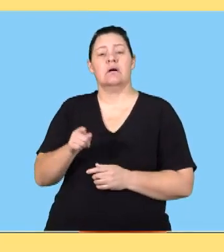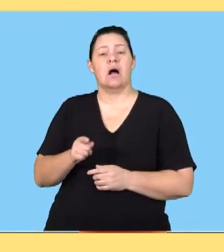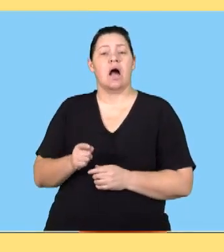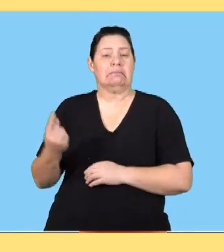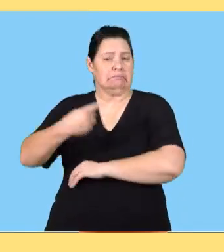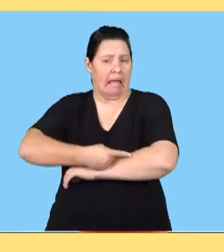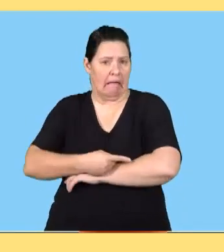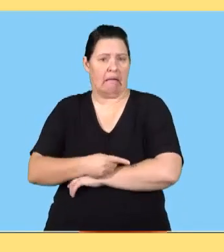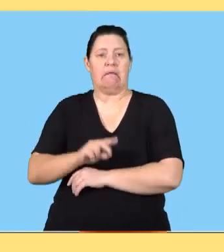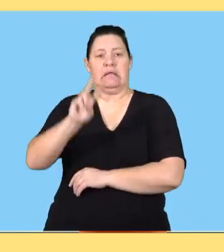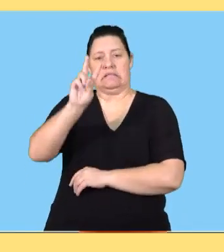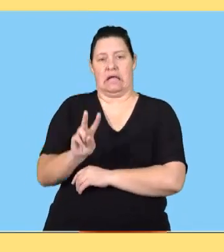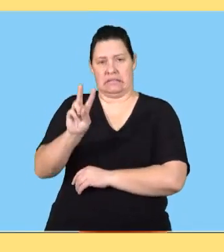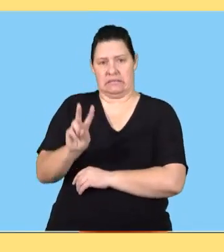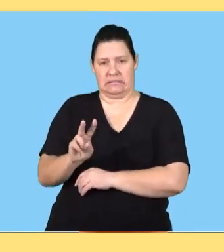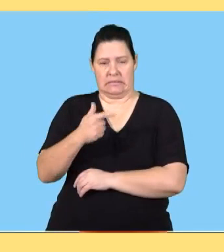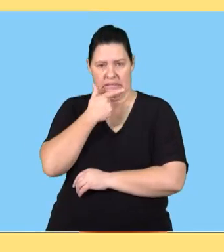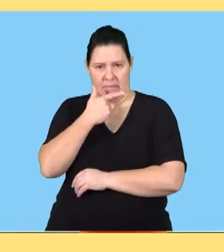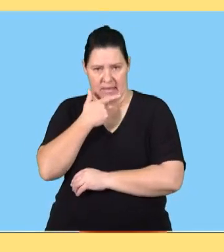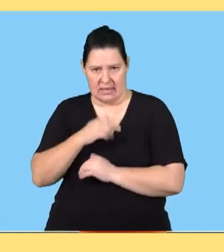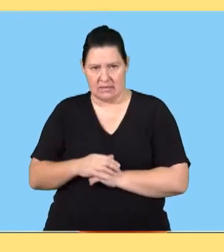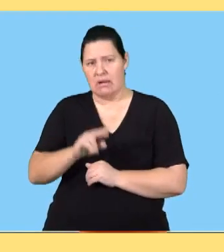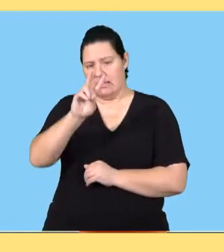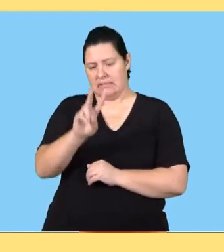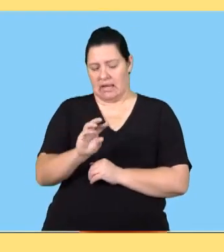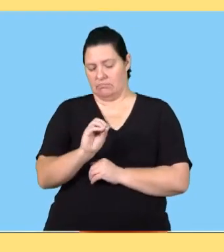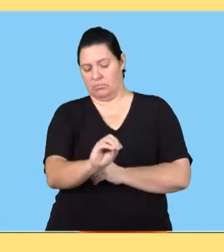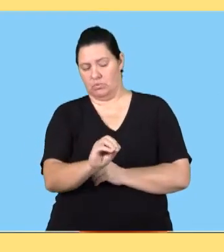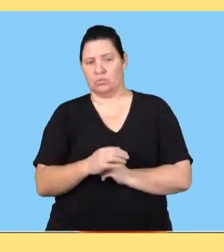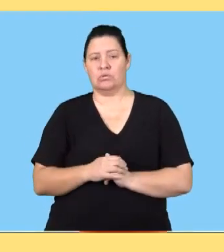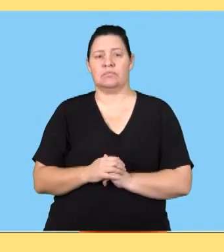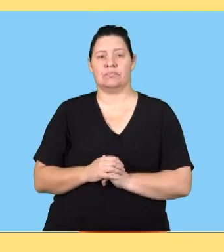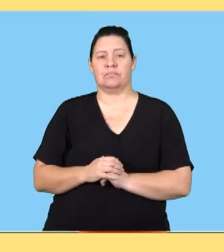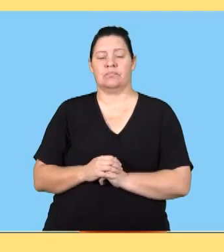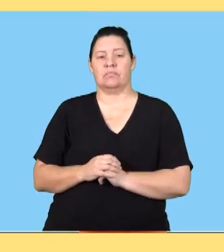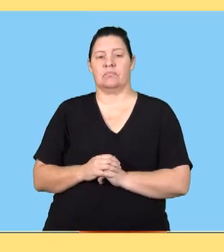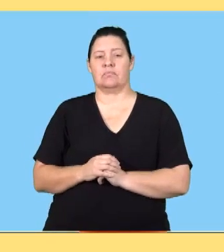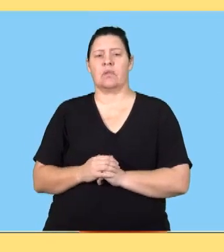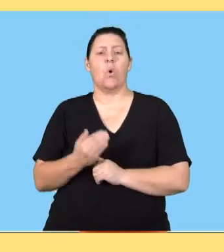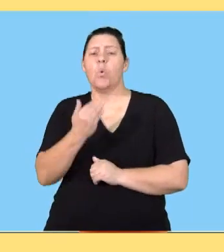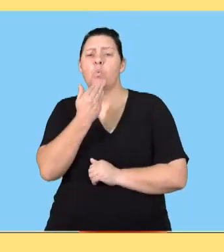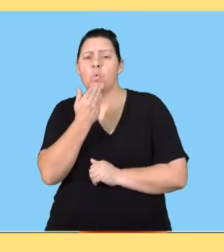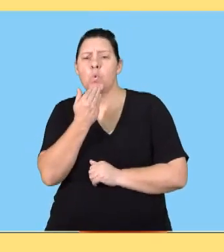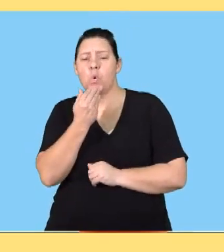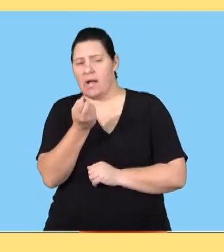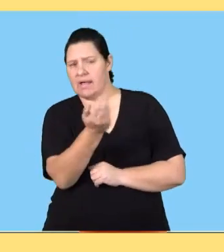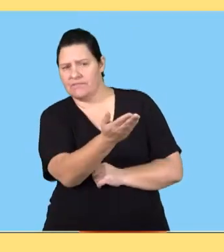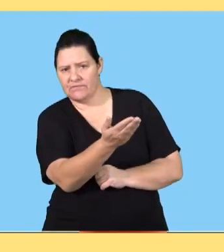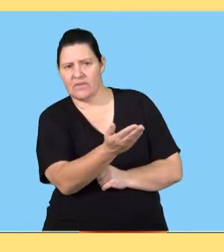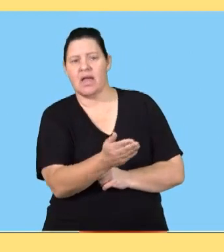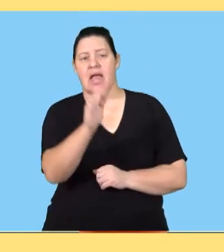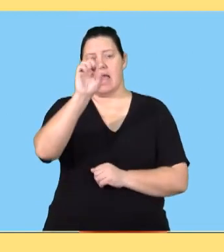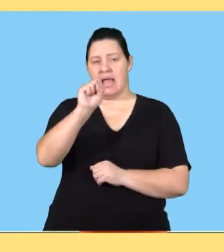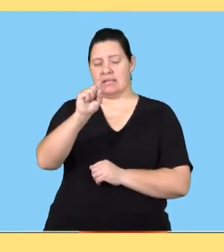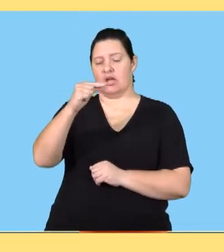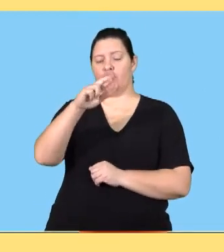and it is on the 2nd. Then you can see here the 2nd. So I have the 2nd here as well. To whom was it issued? It